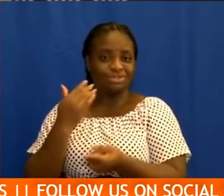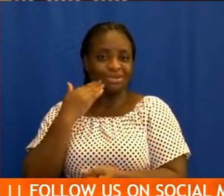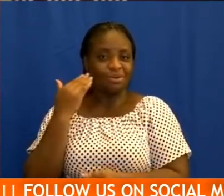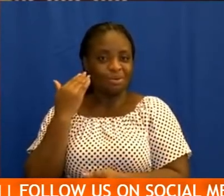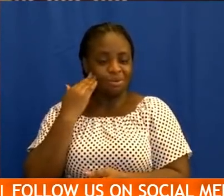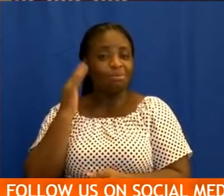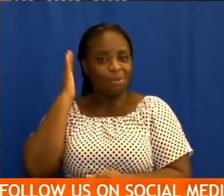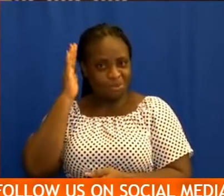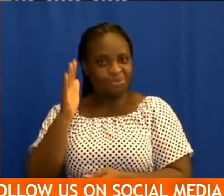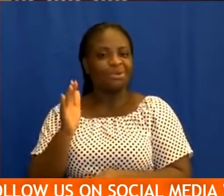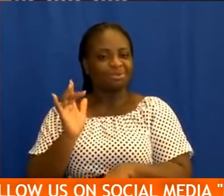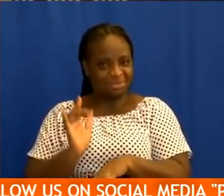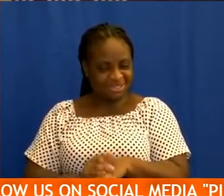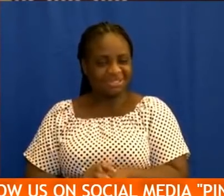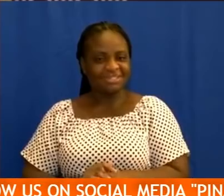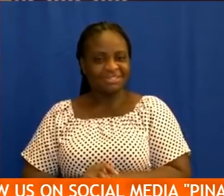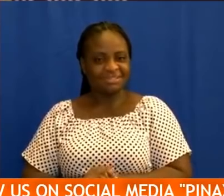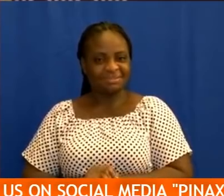patients is being effected.